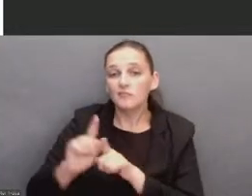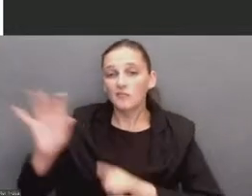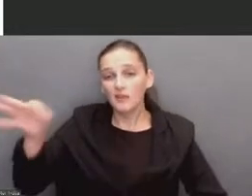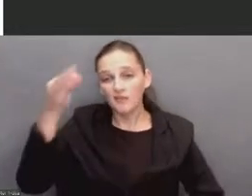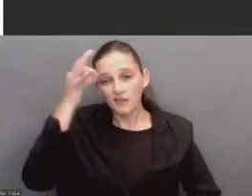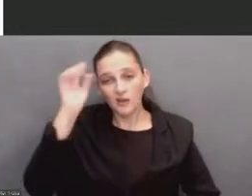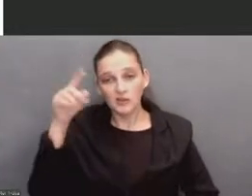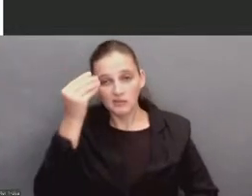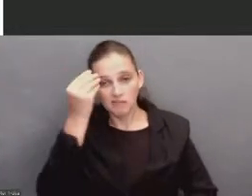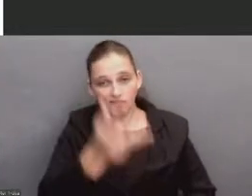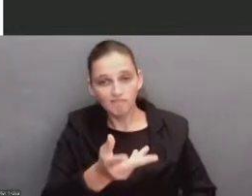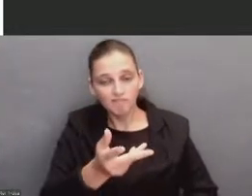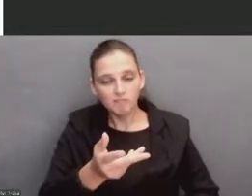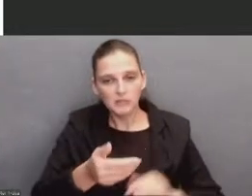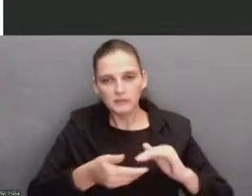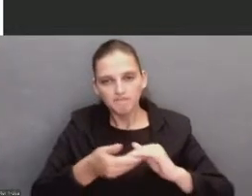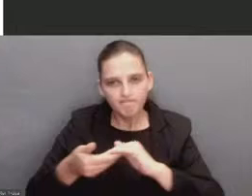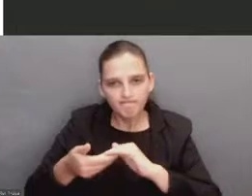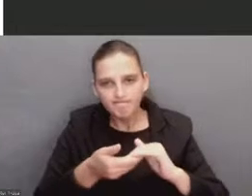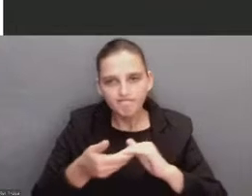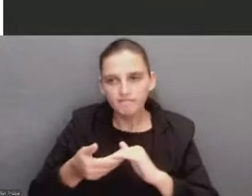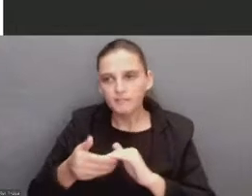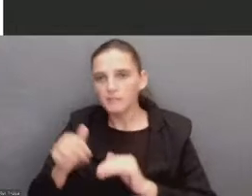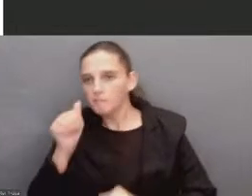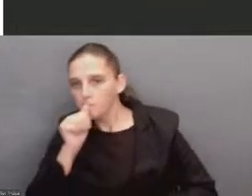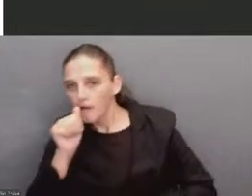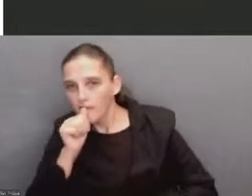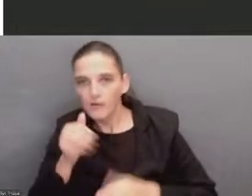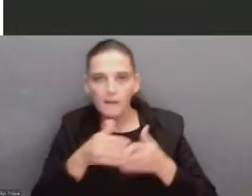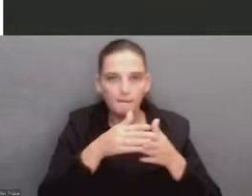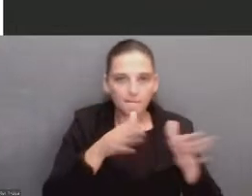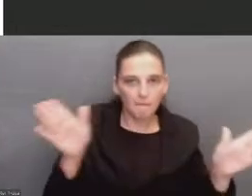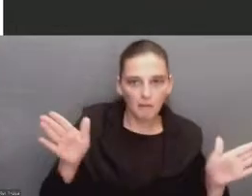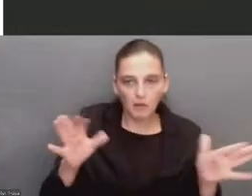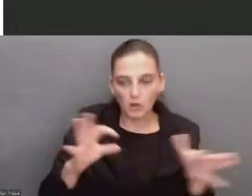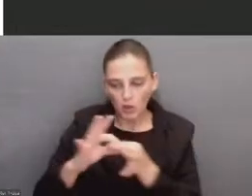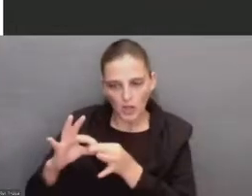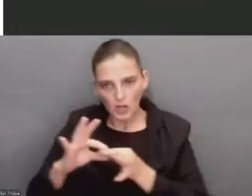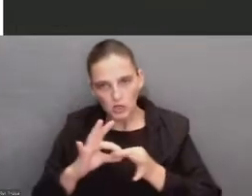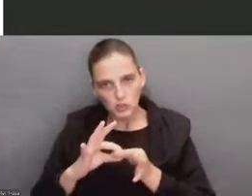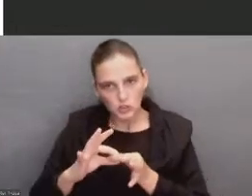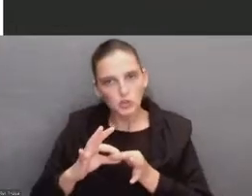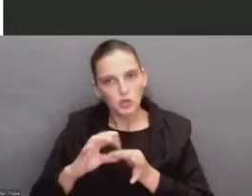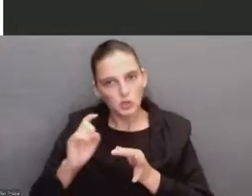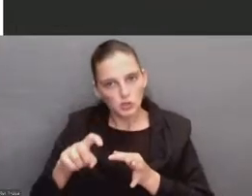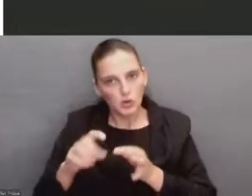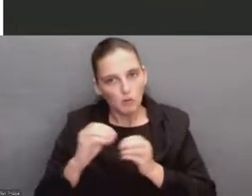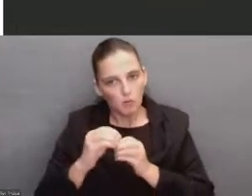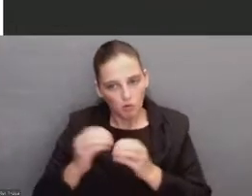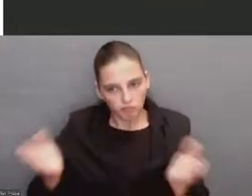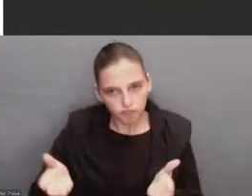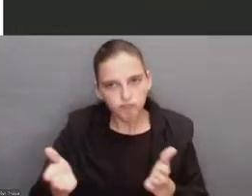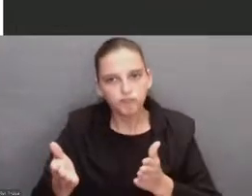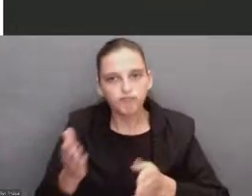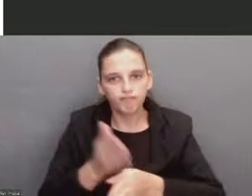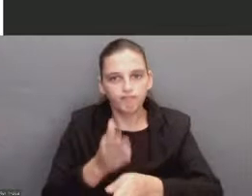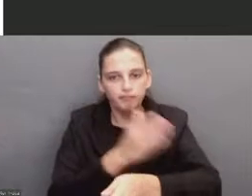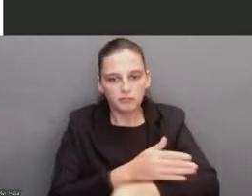government and private sector entities that already have strong relationships with minoritized, marginalized, and medically